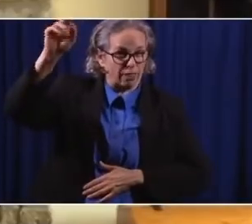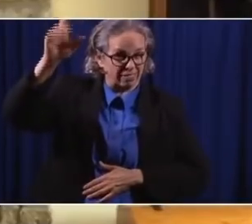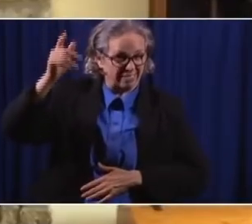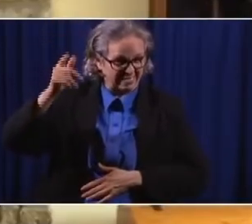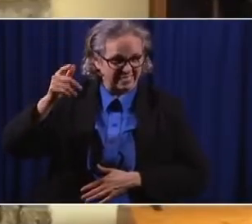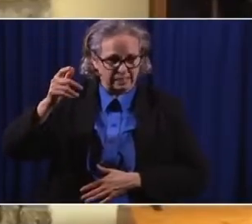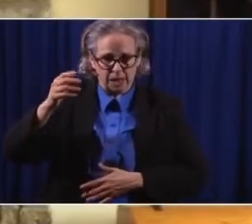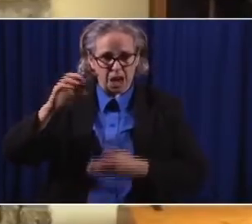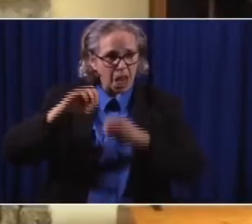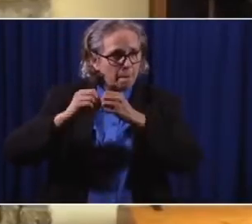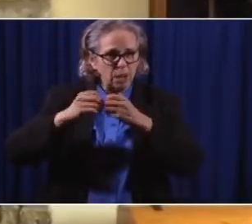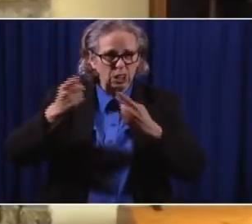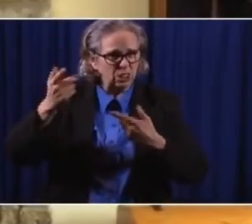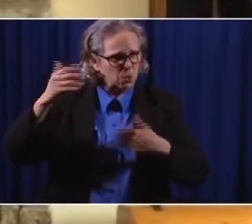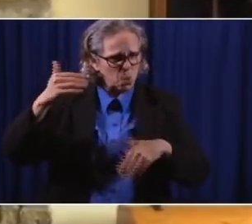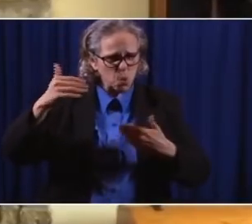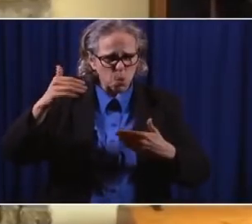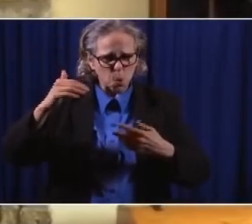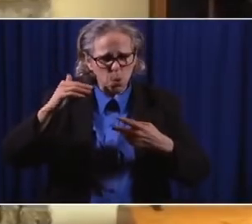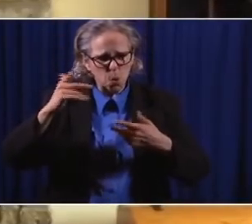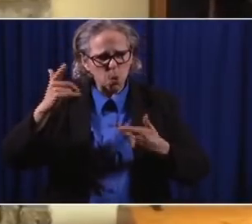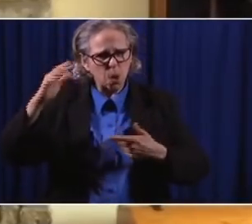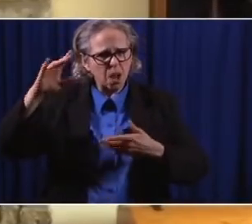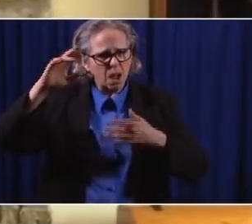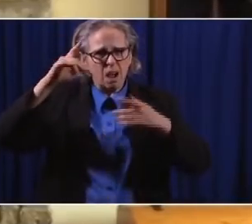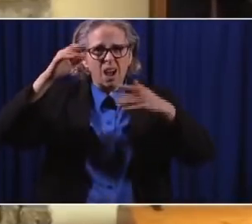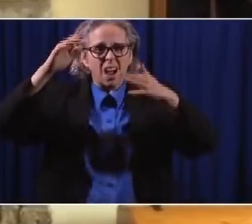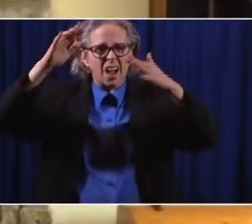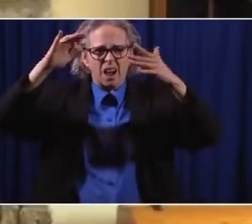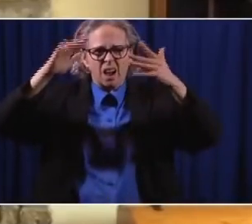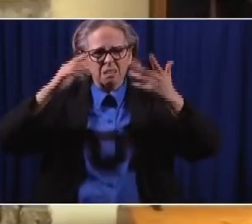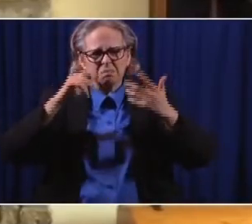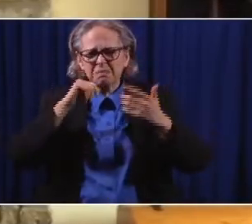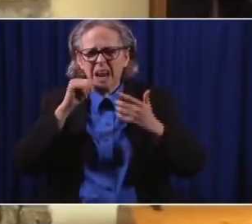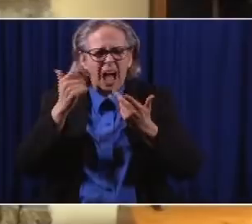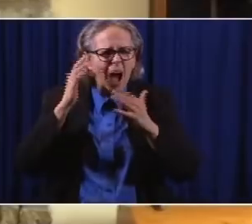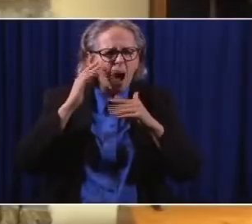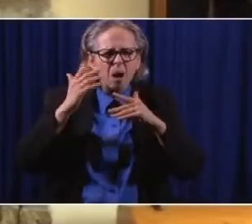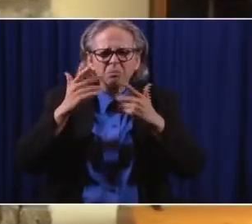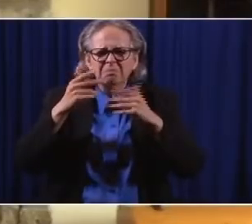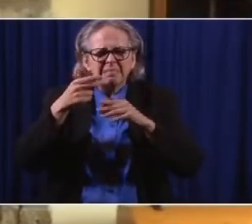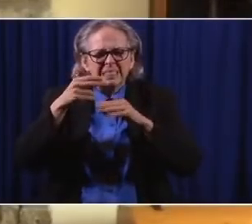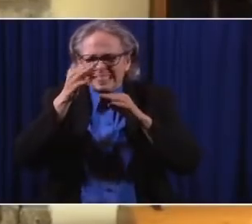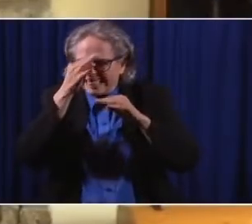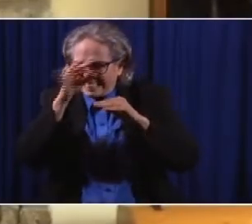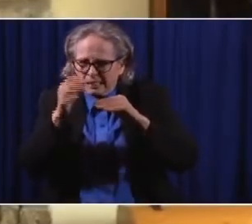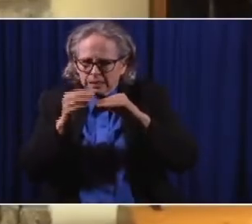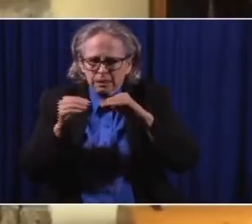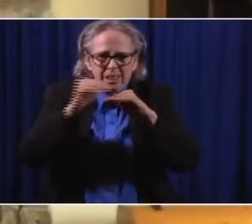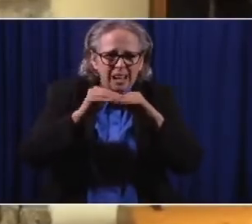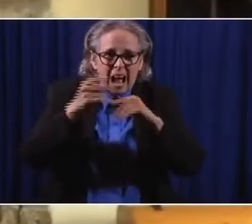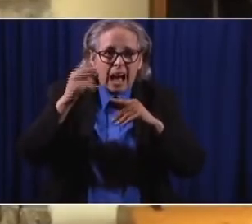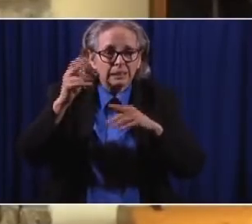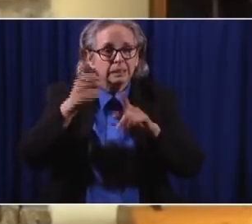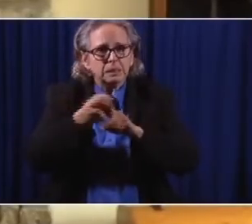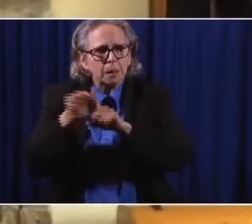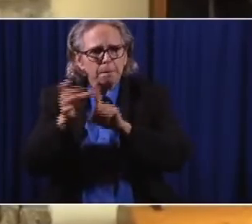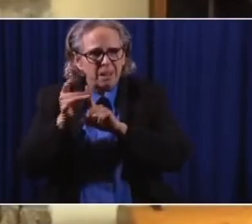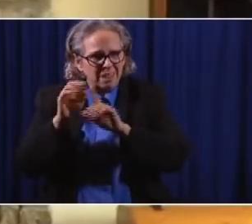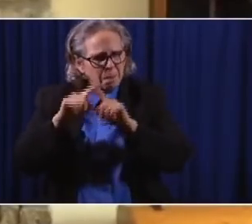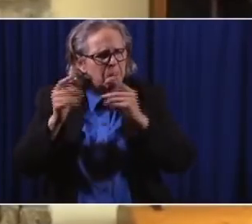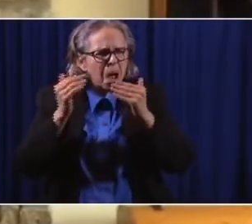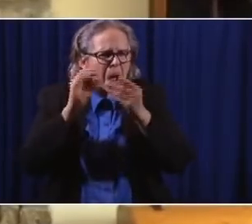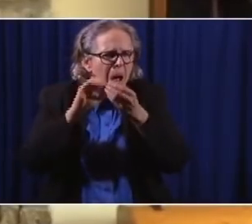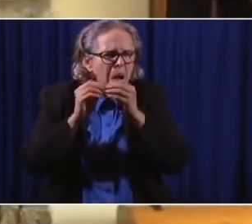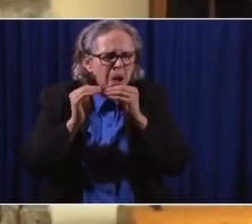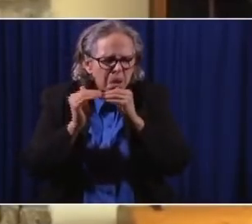I think they're barely high incident level. That's high, but there's 70 other counties